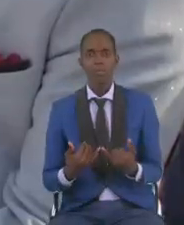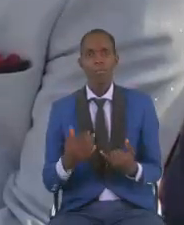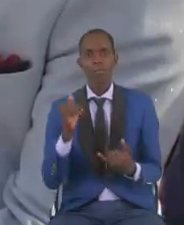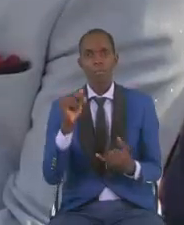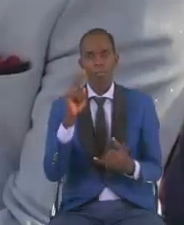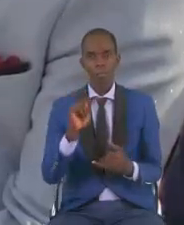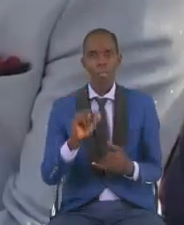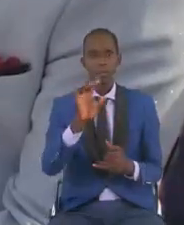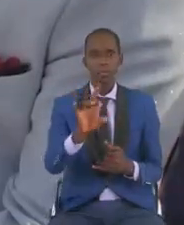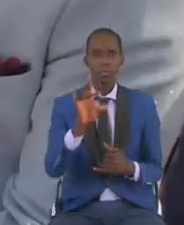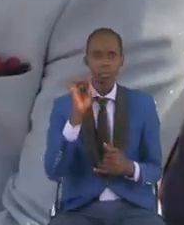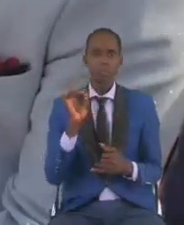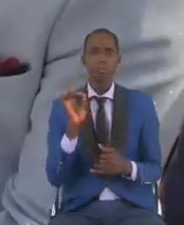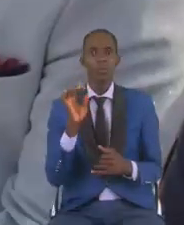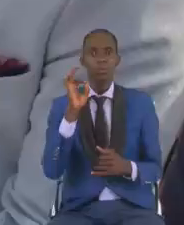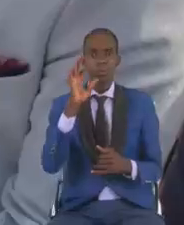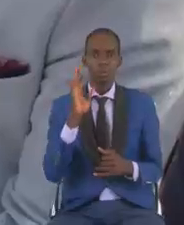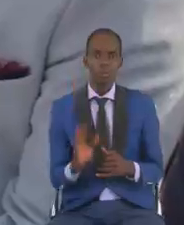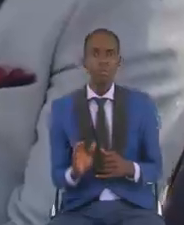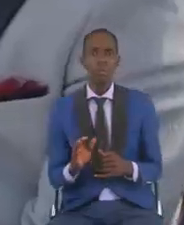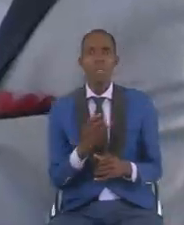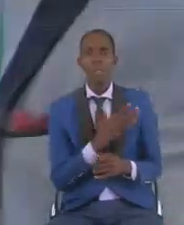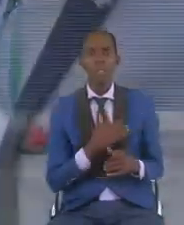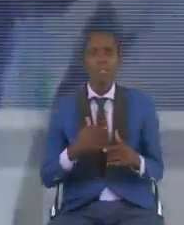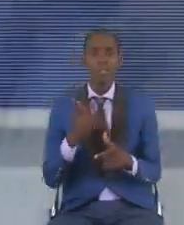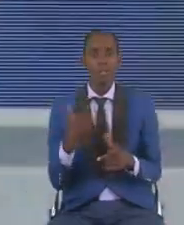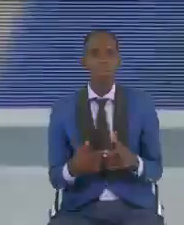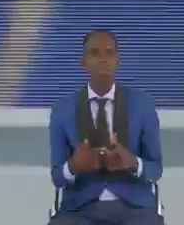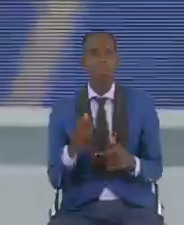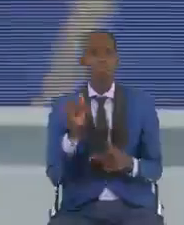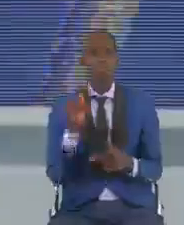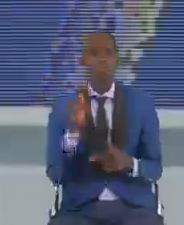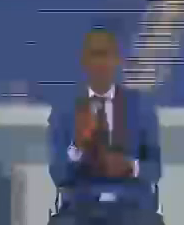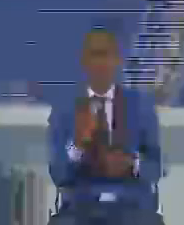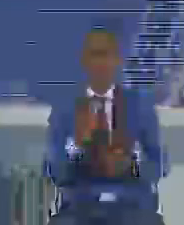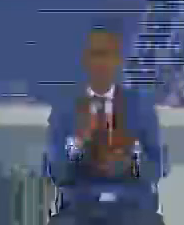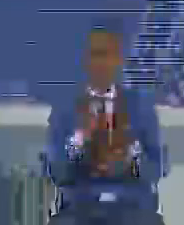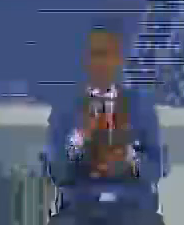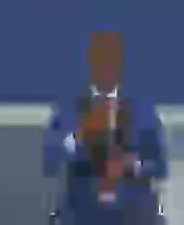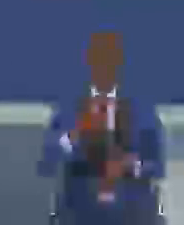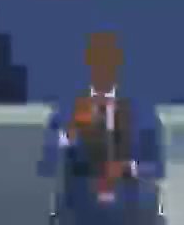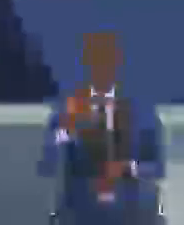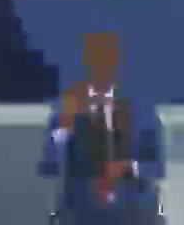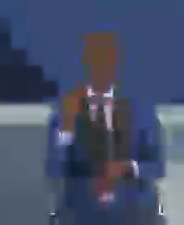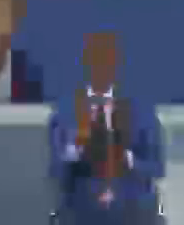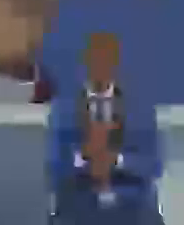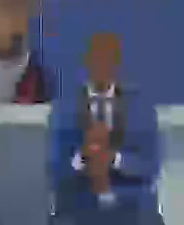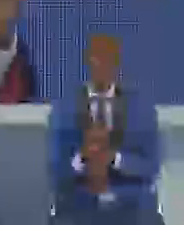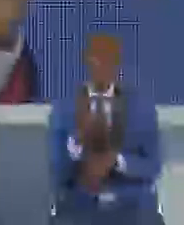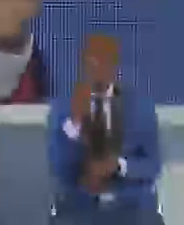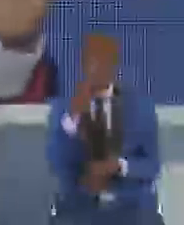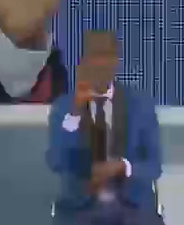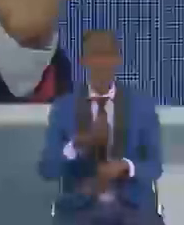An appointed minister, and then an assigned ministry. You must